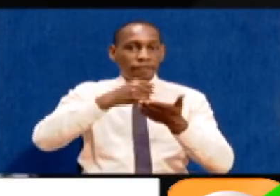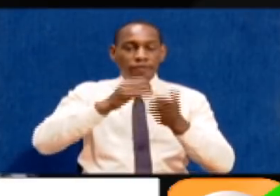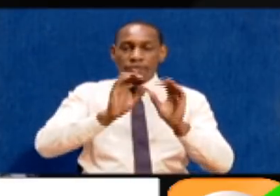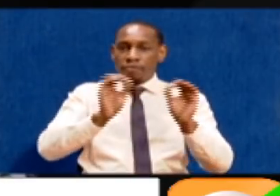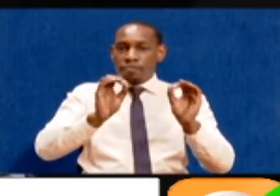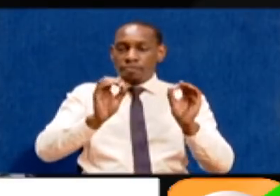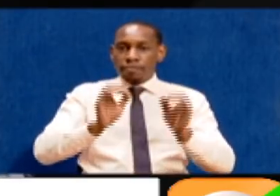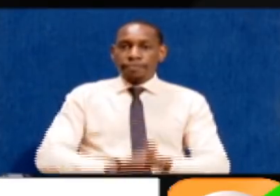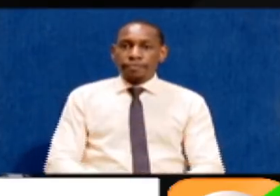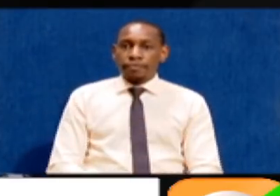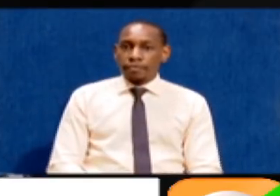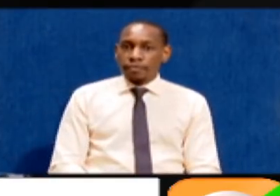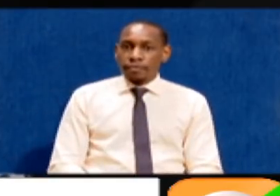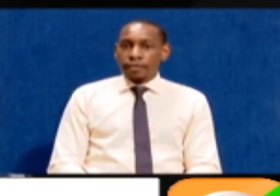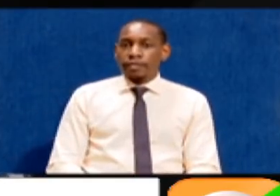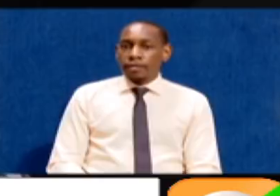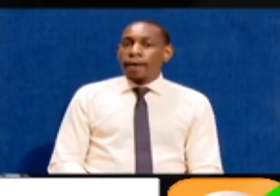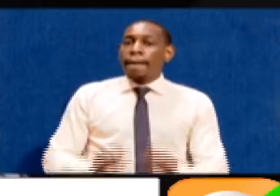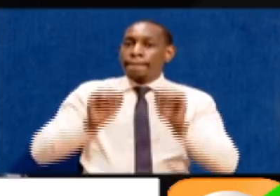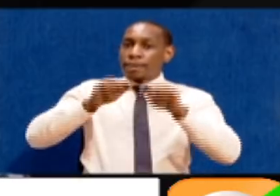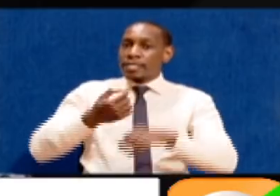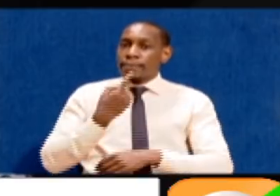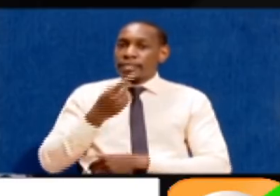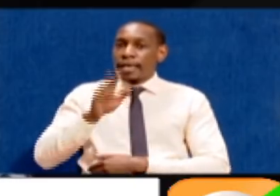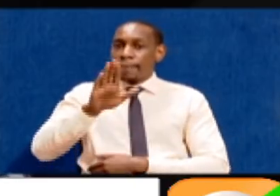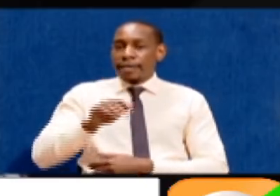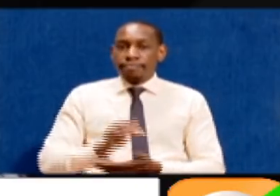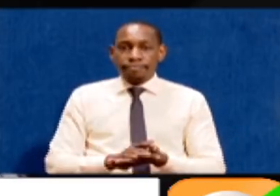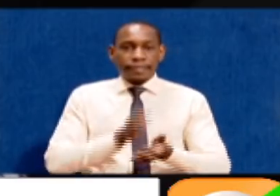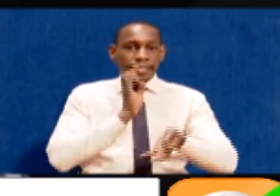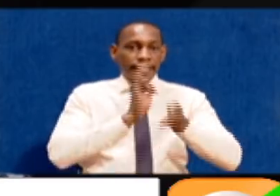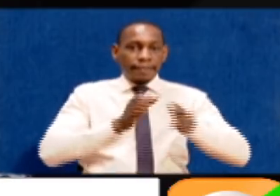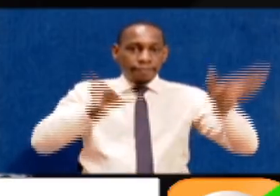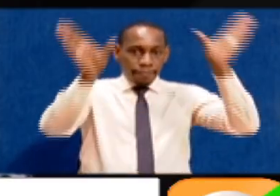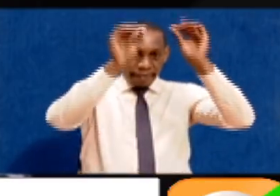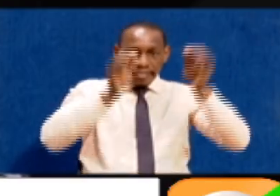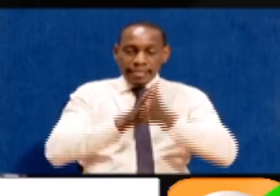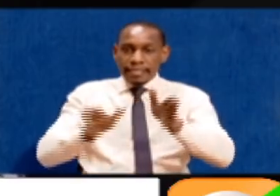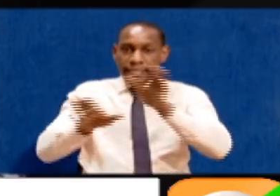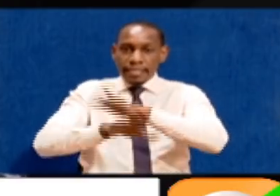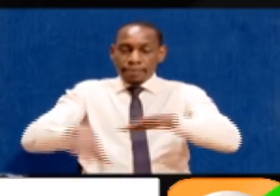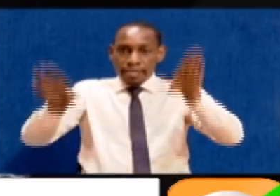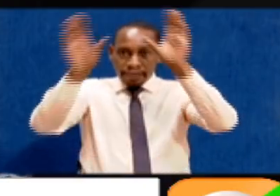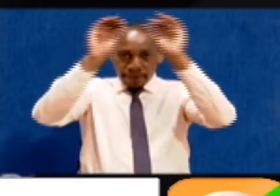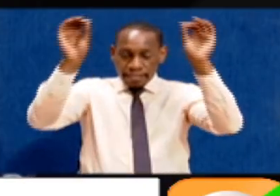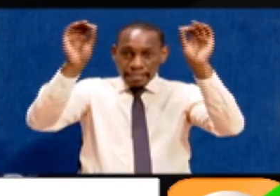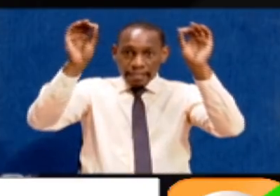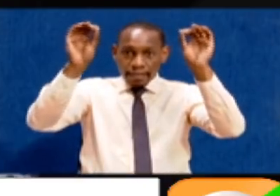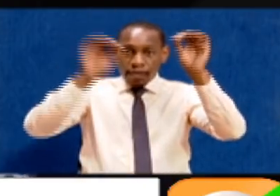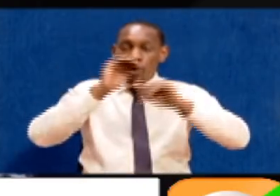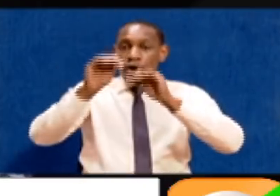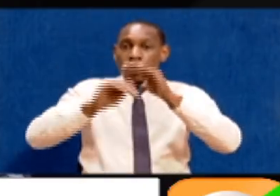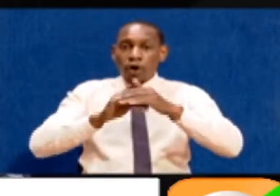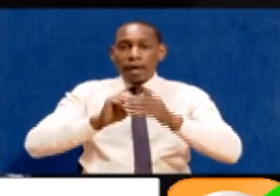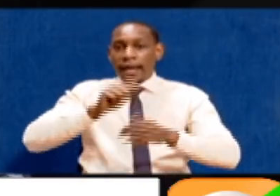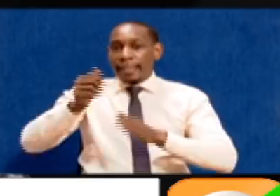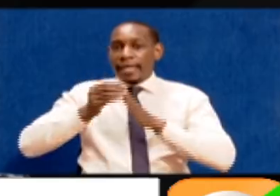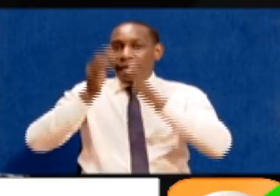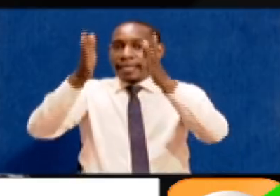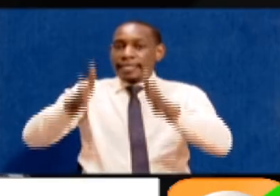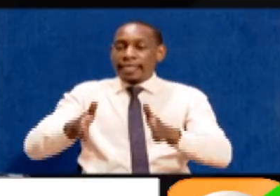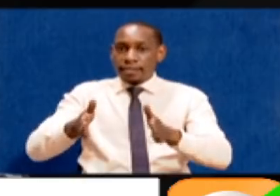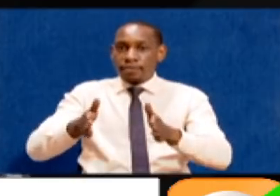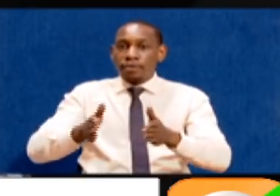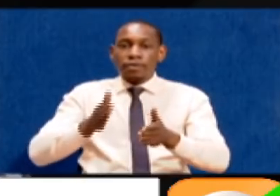don't engage in politics. And I can tell you, whether it is president, deputy president, all these other